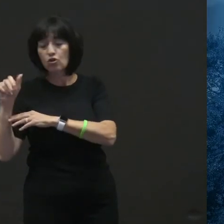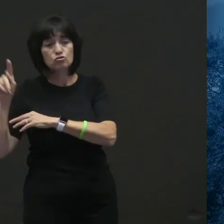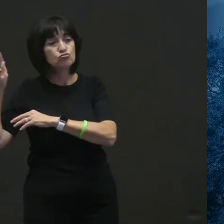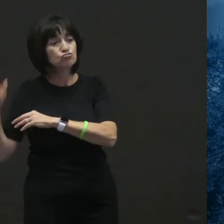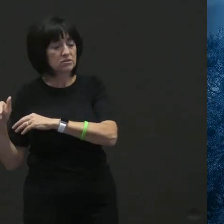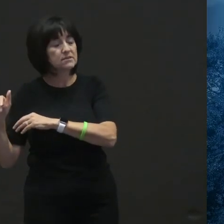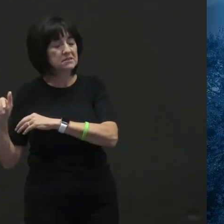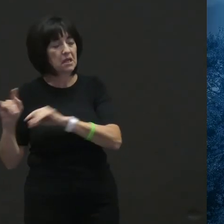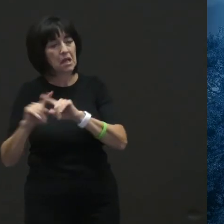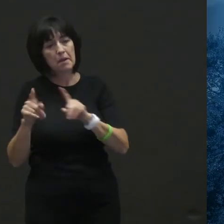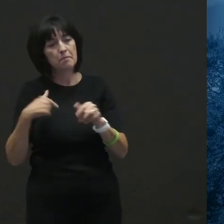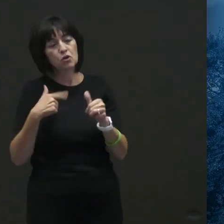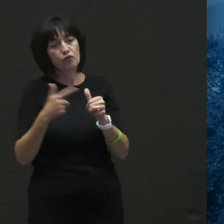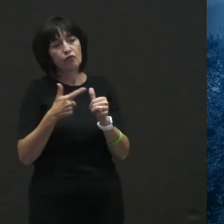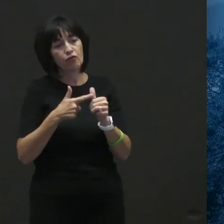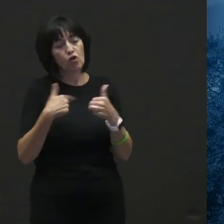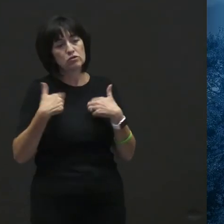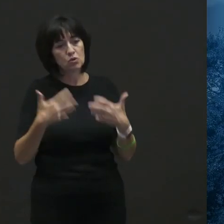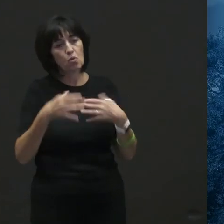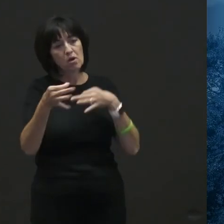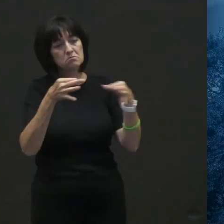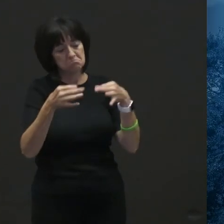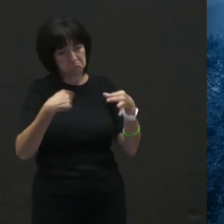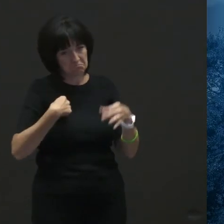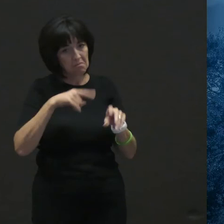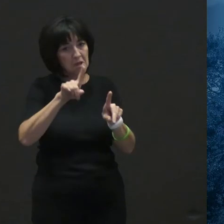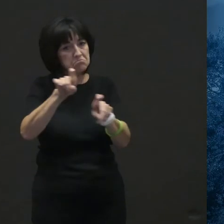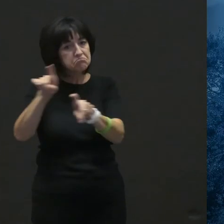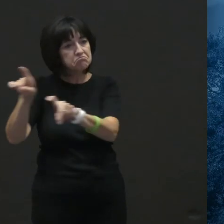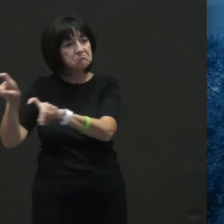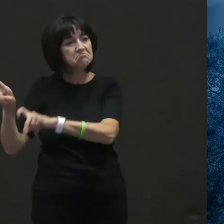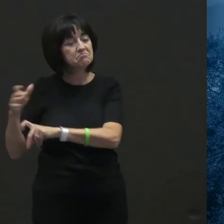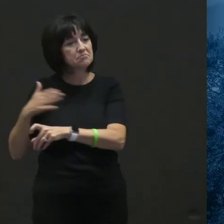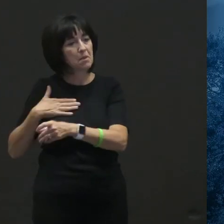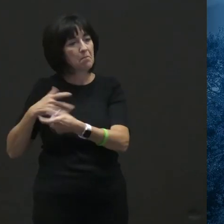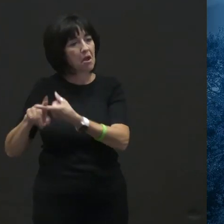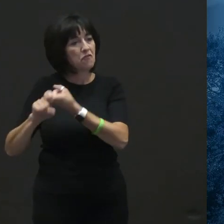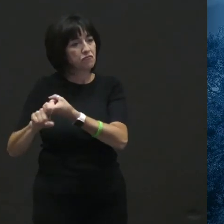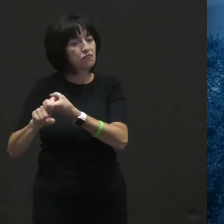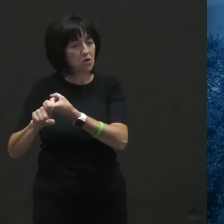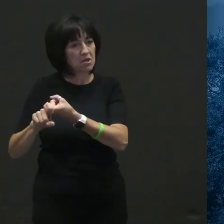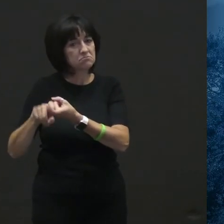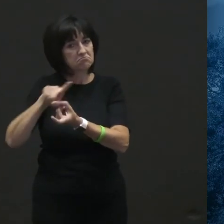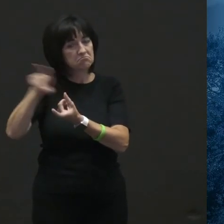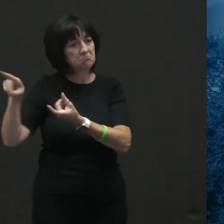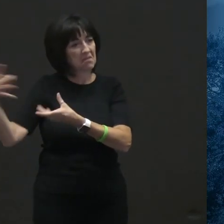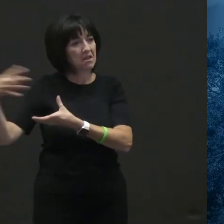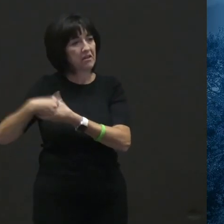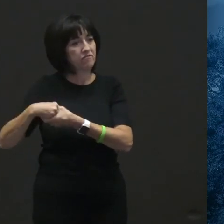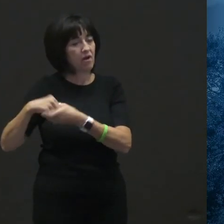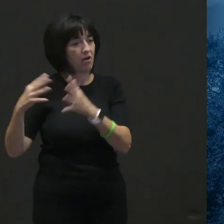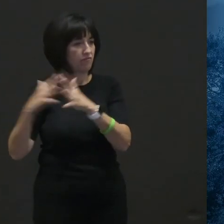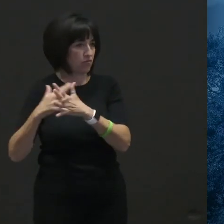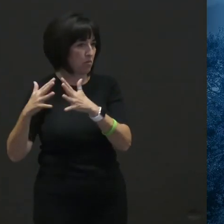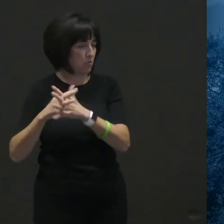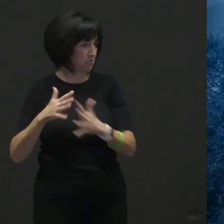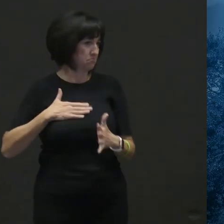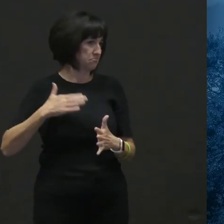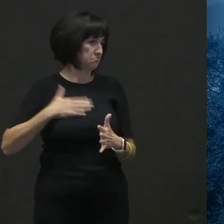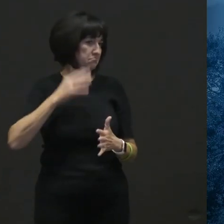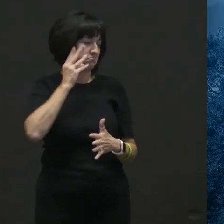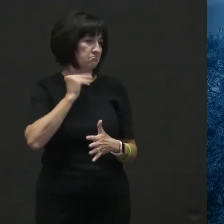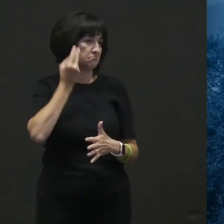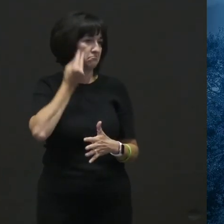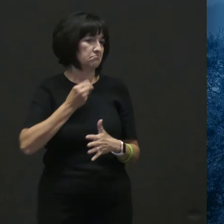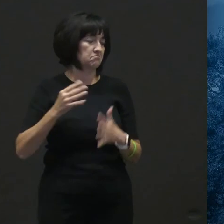friends that I know are involved on football, which I know a fair amount about, and I don't know how you do